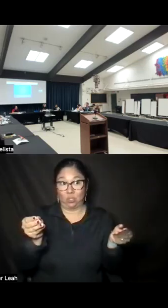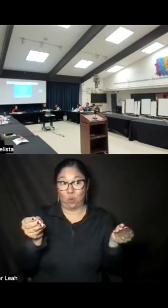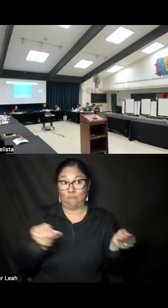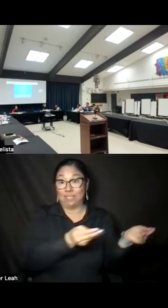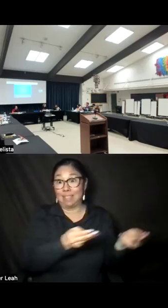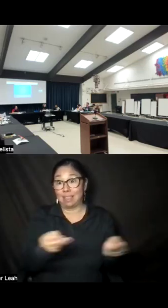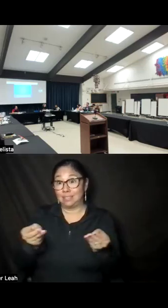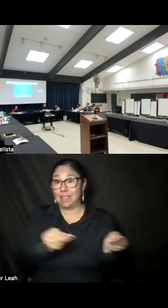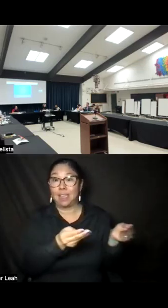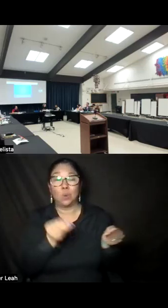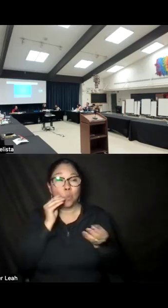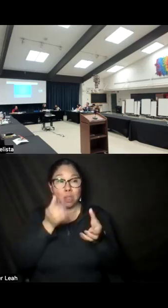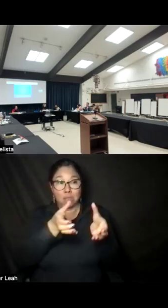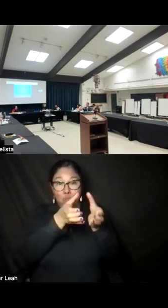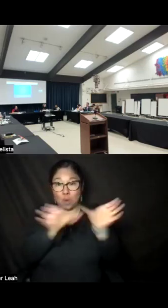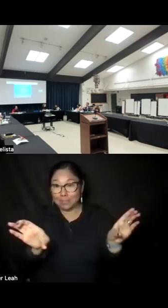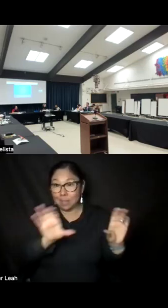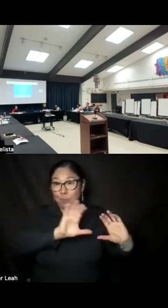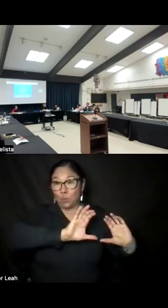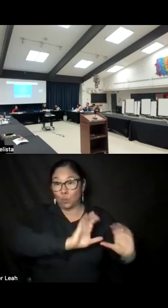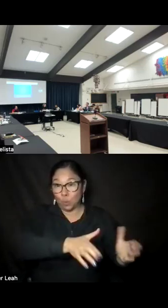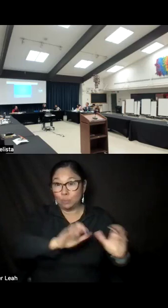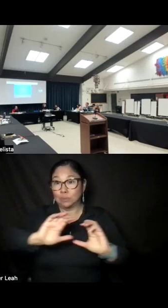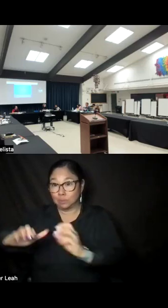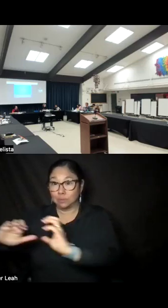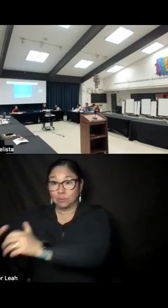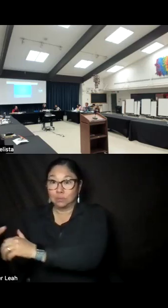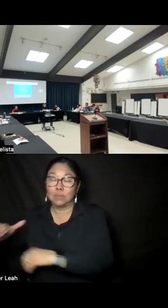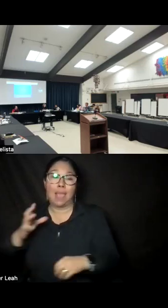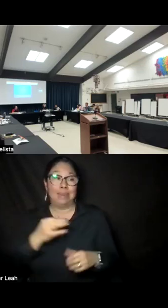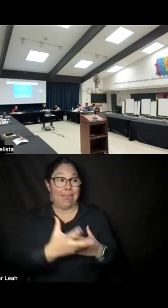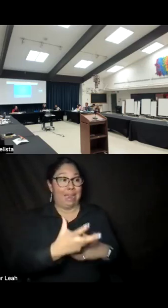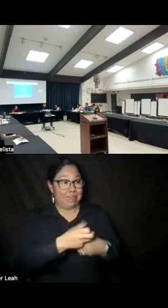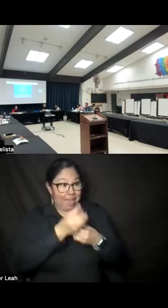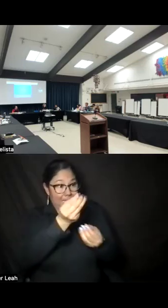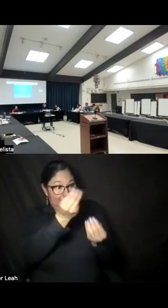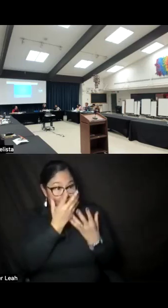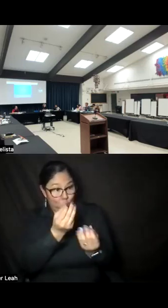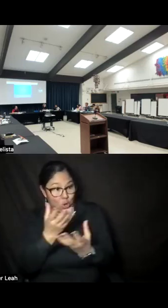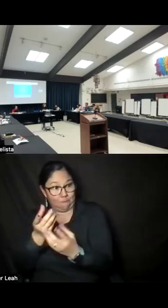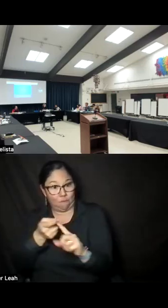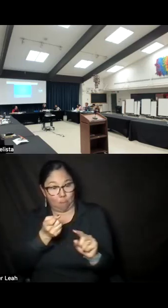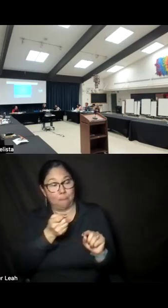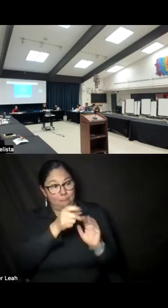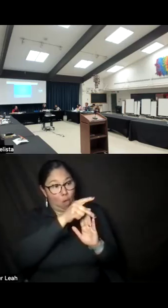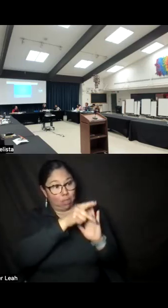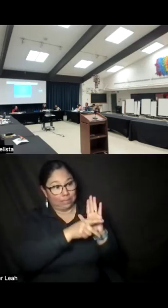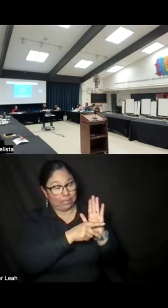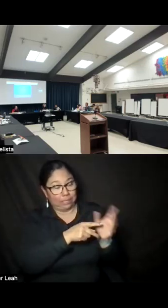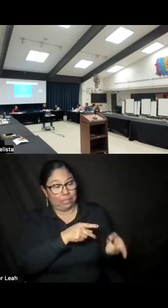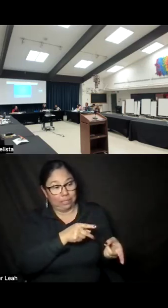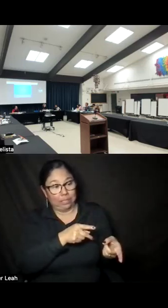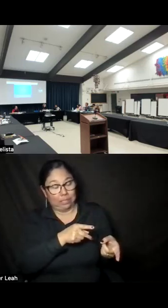break us up into groups, and we'll be able to get input from the policy of ways